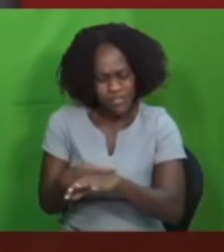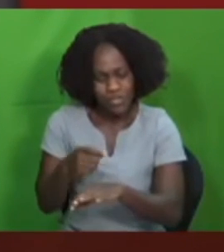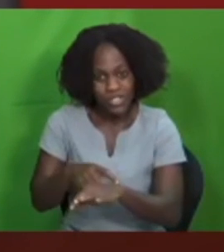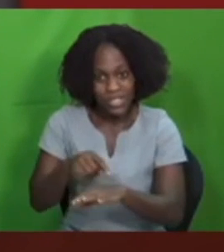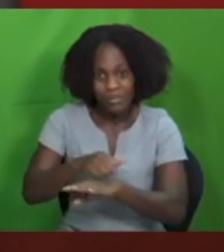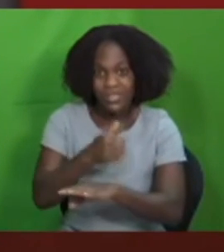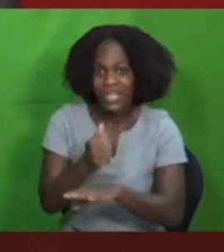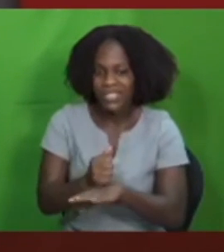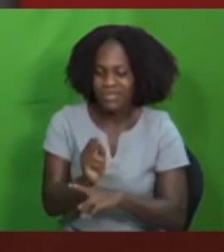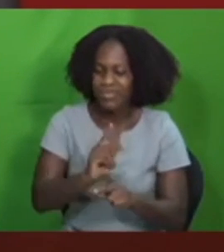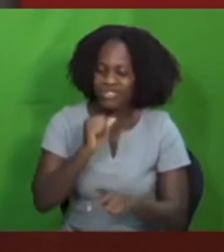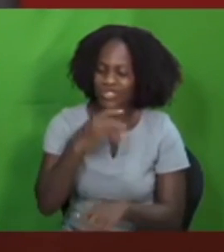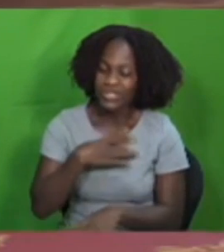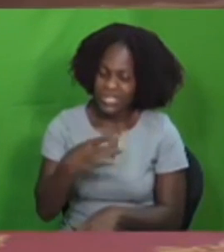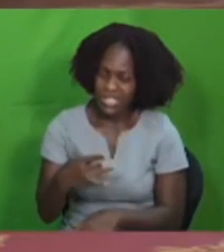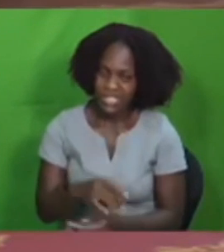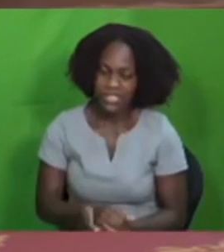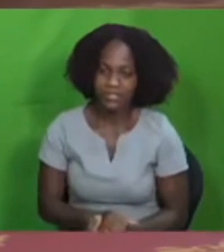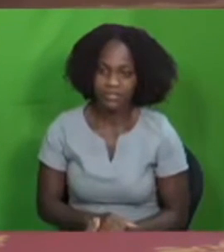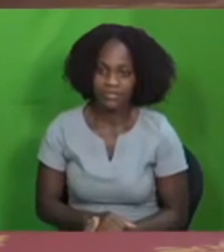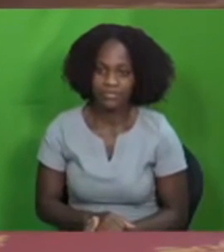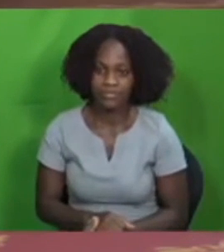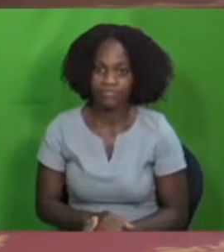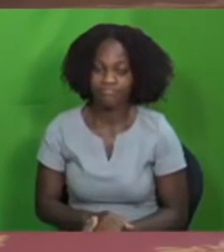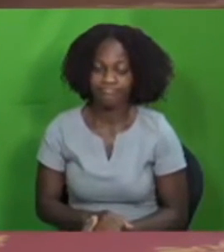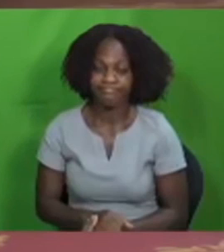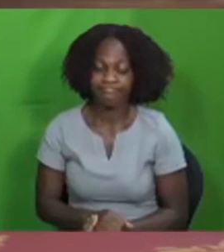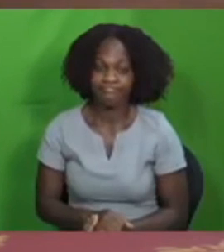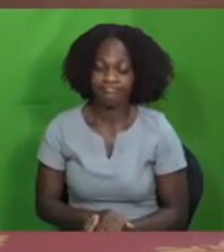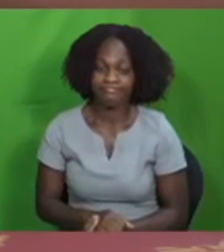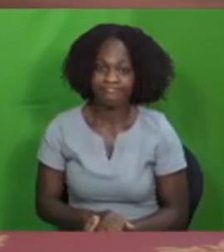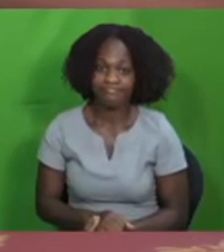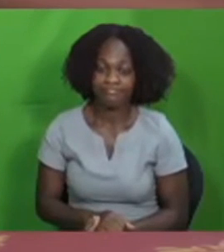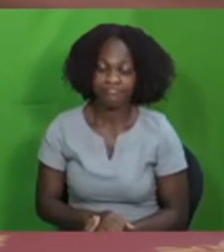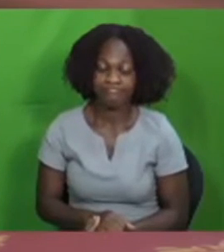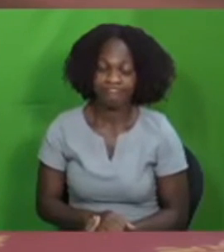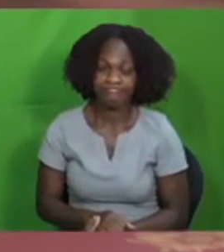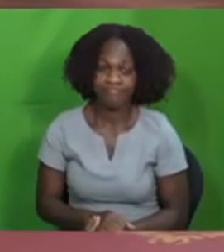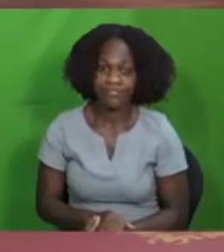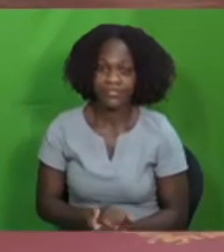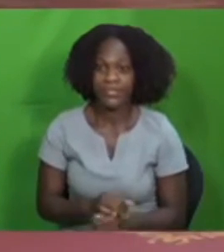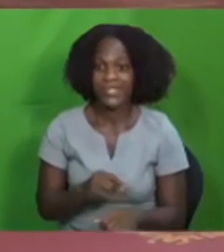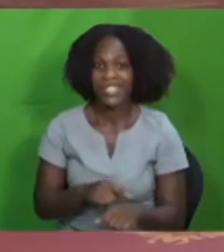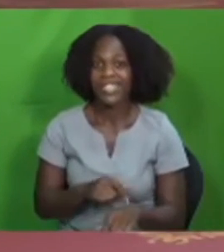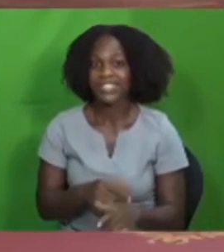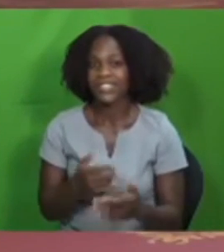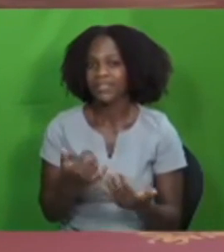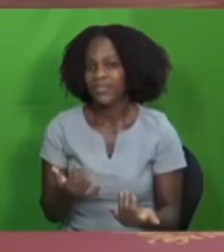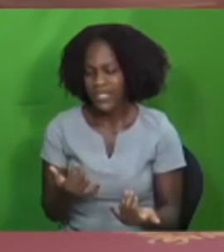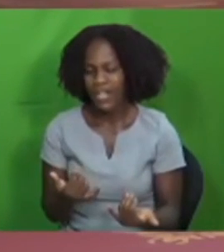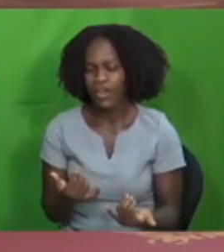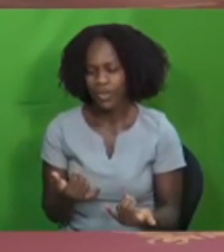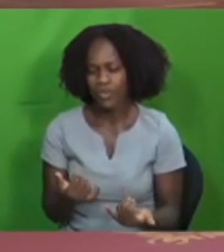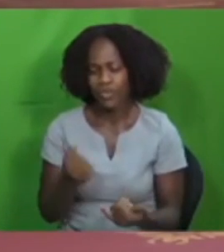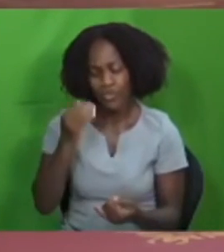they are not popular with citizens. Mr. Speaker, we are at a time when it remains a fact that